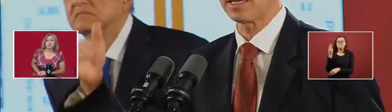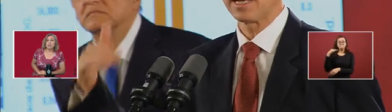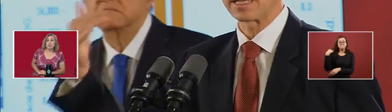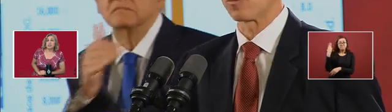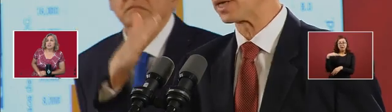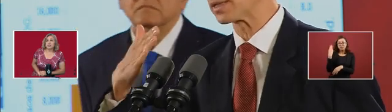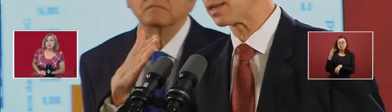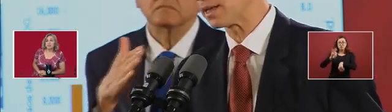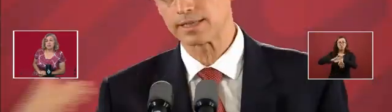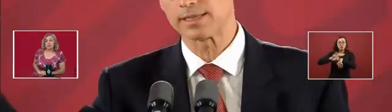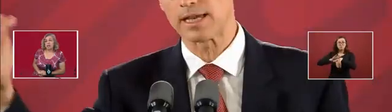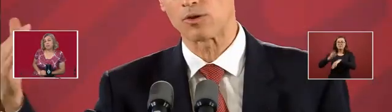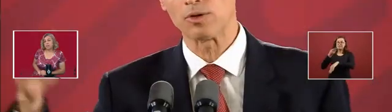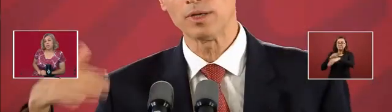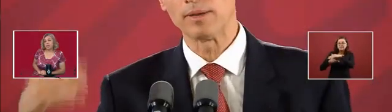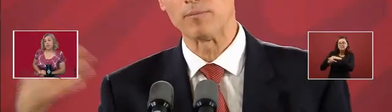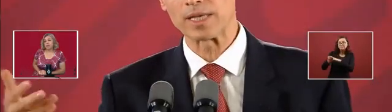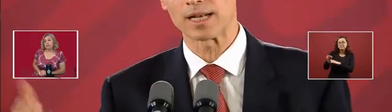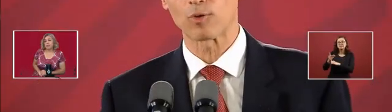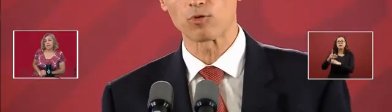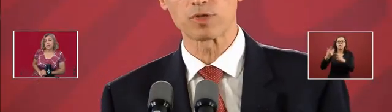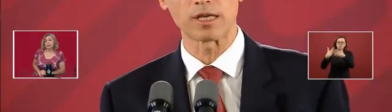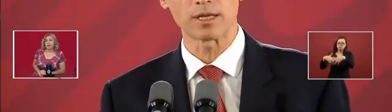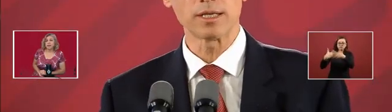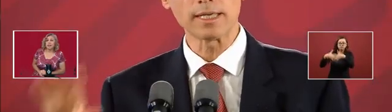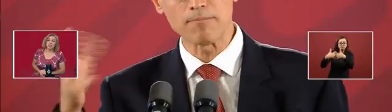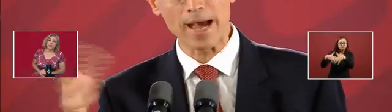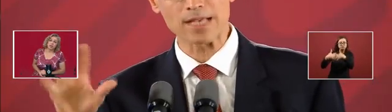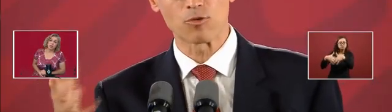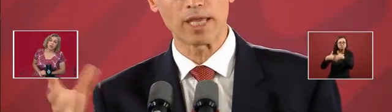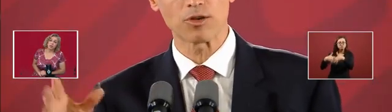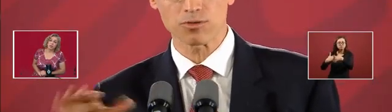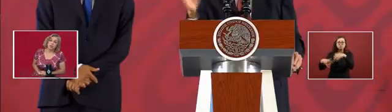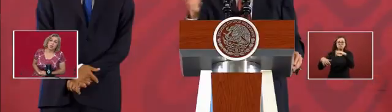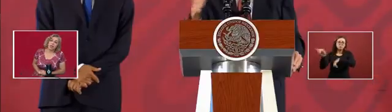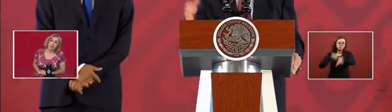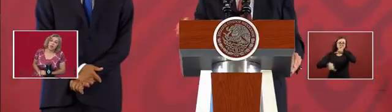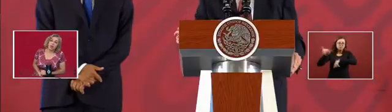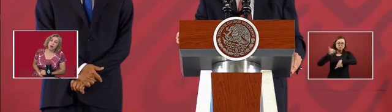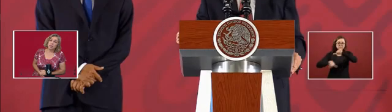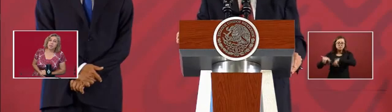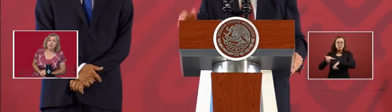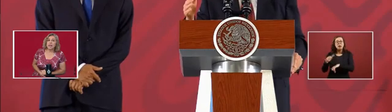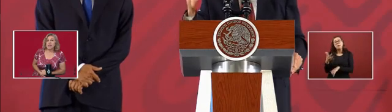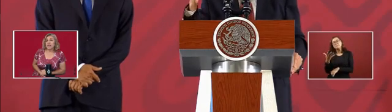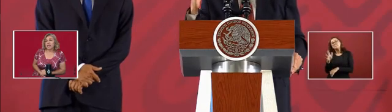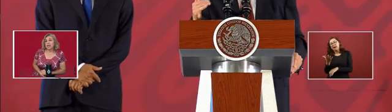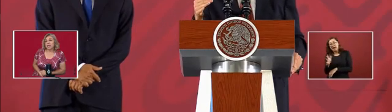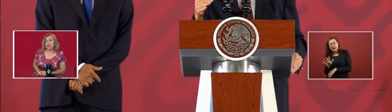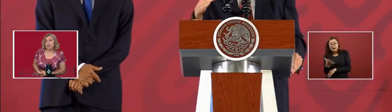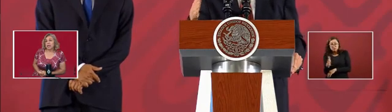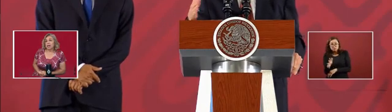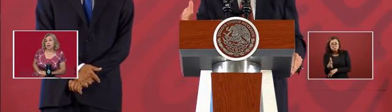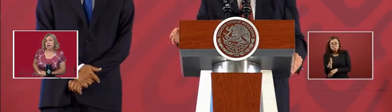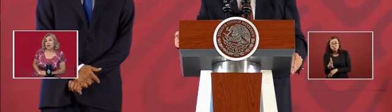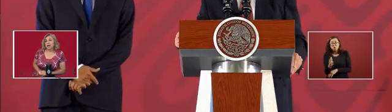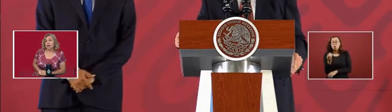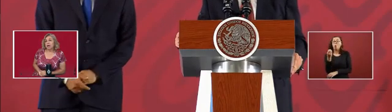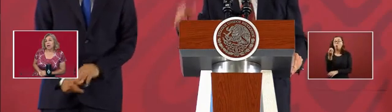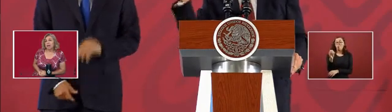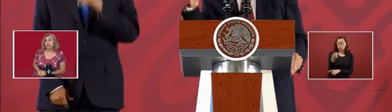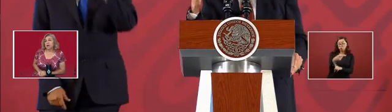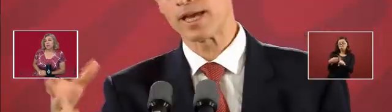contra influenza se because it fabrica doesn't exist. año con año We de acuerdo a make las it recomendaciones de la every Organización Mundial year de Salud, according que las to, emite en febrero, que las um,